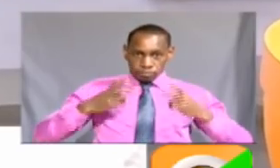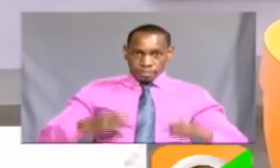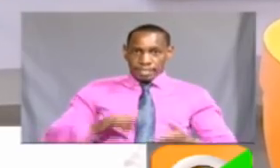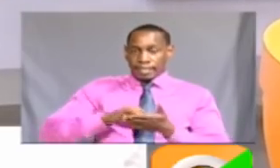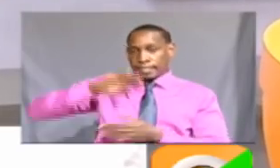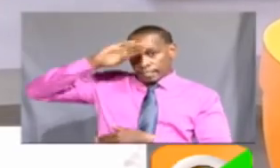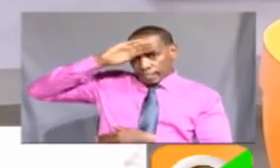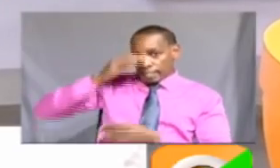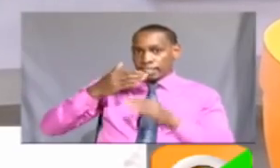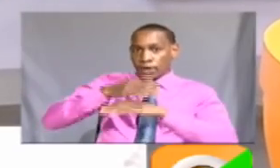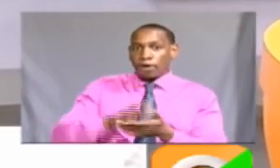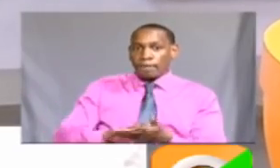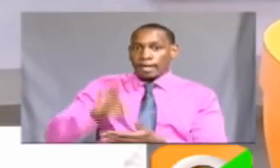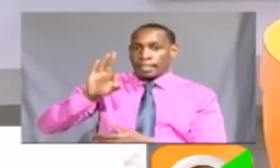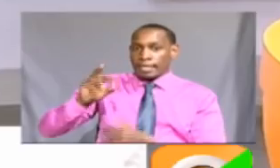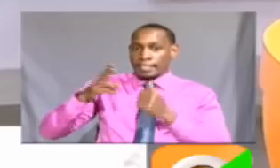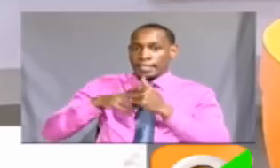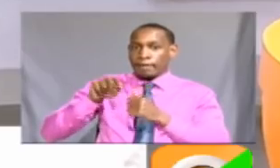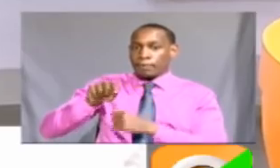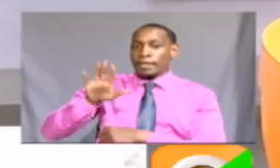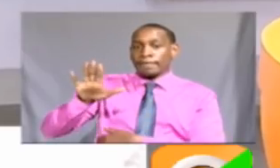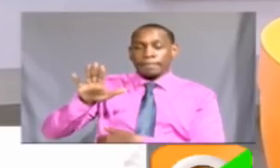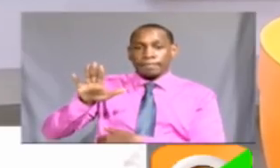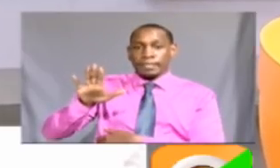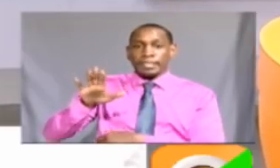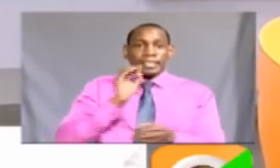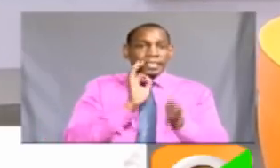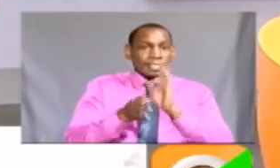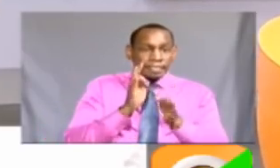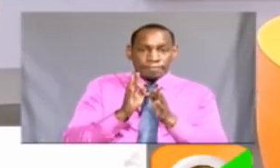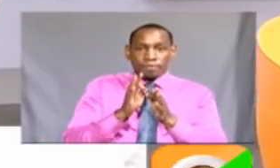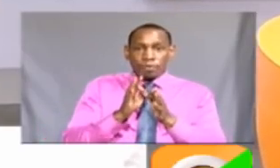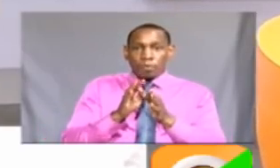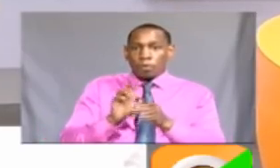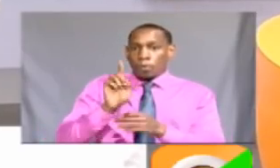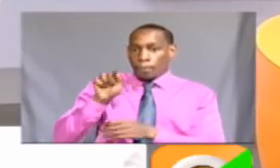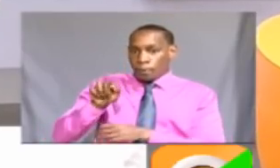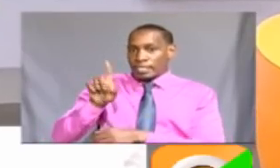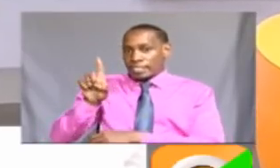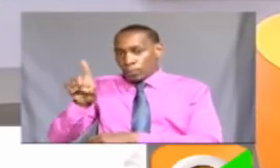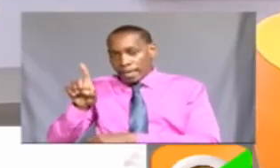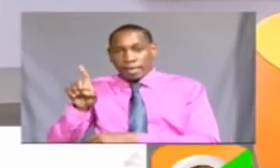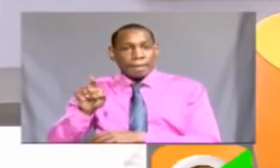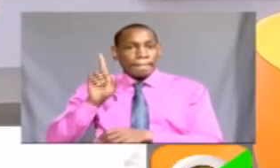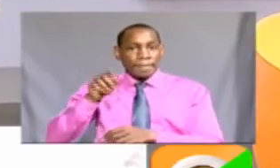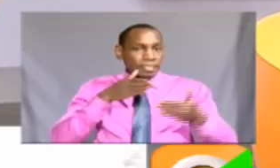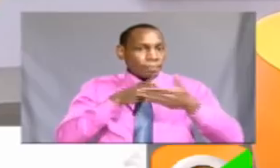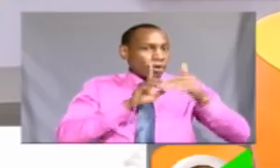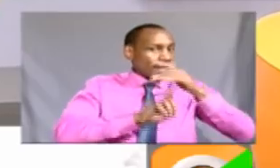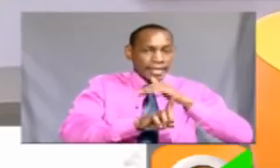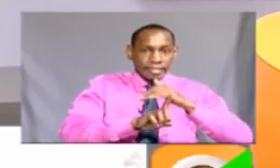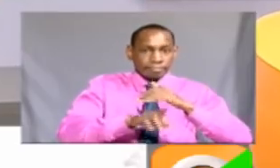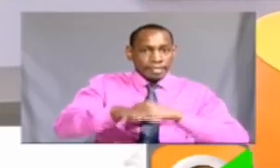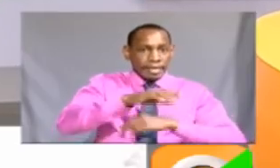whose temperature is above 37.5, even if it is by a decimal point, should be denied entry to